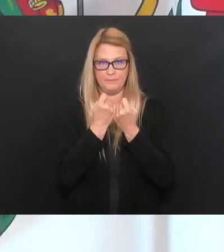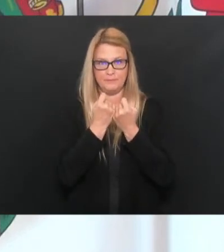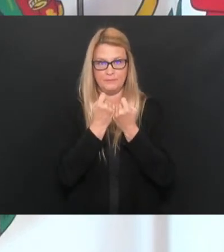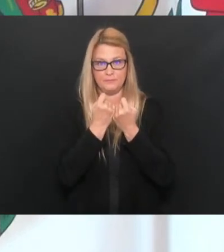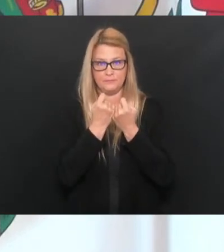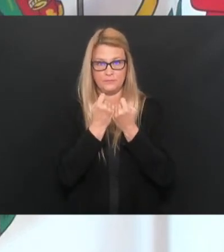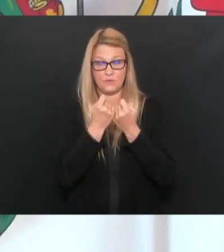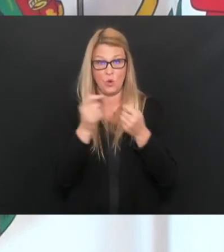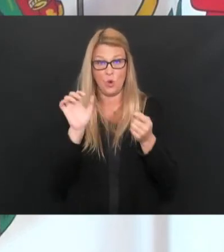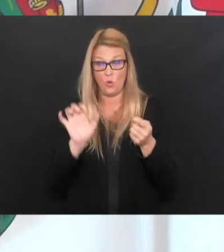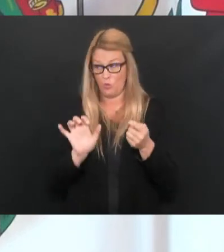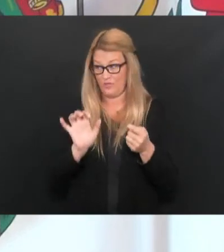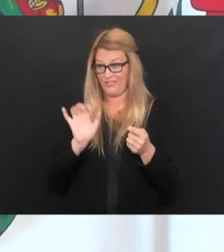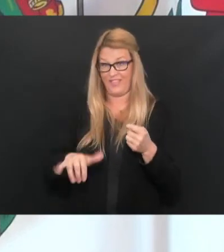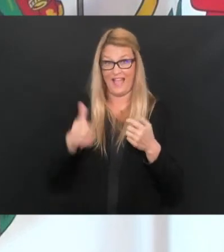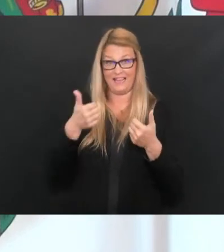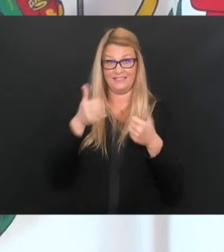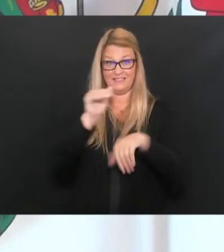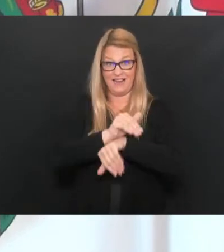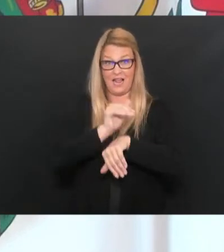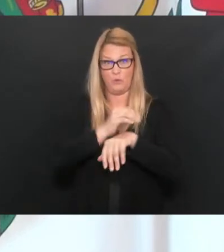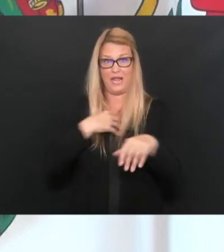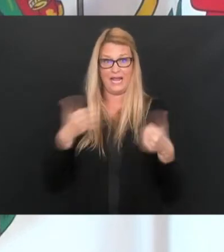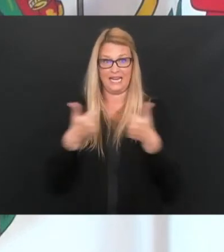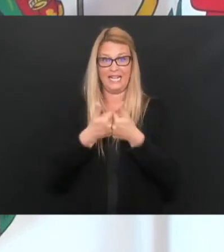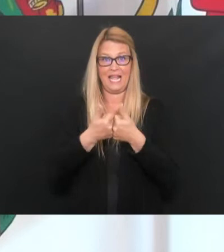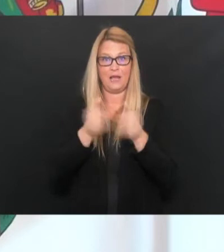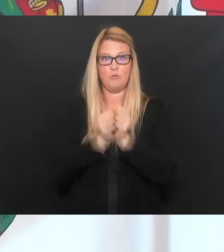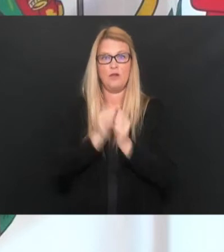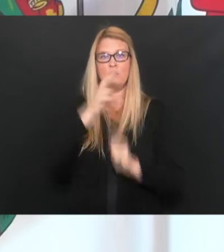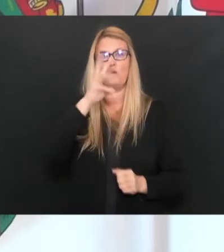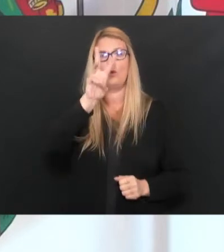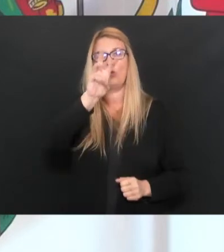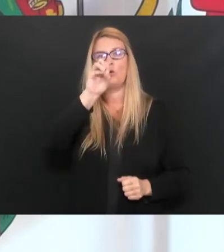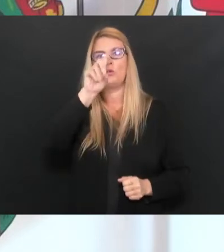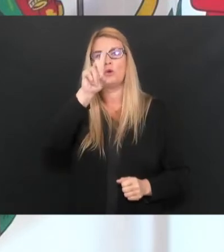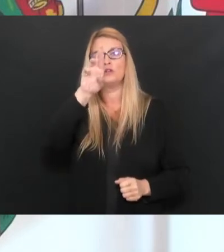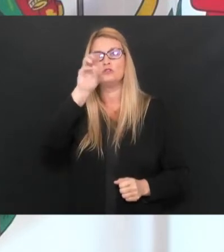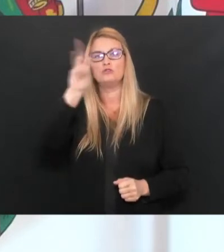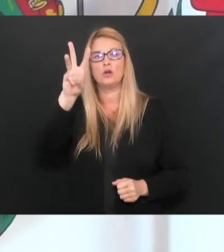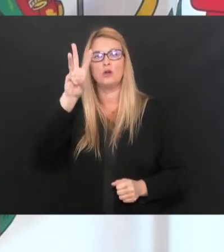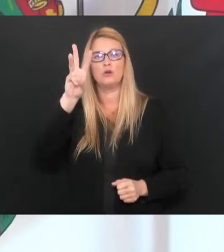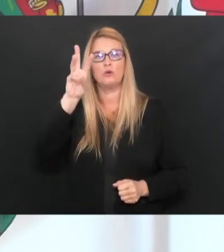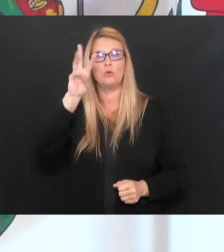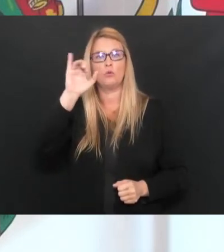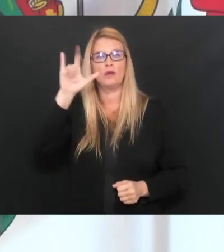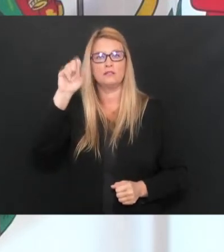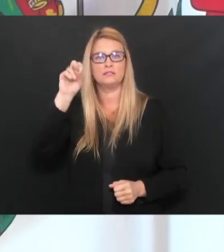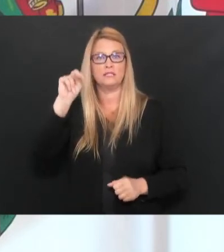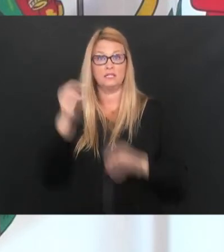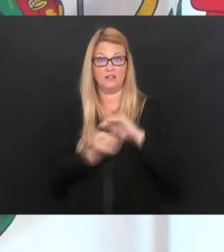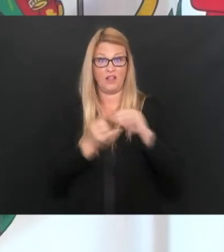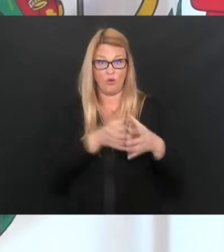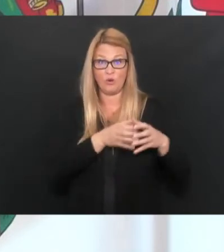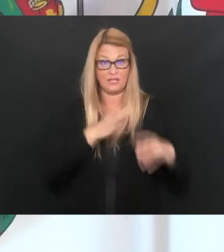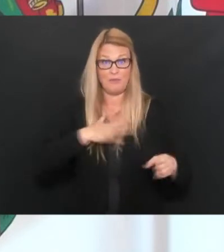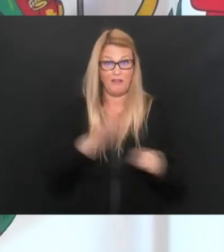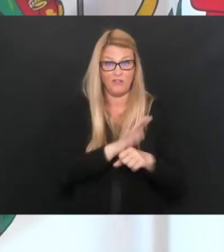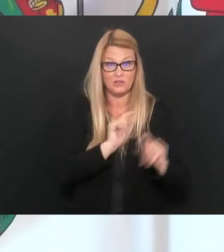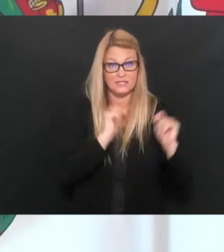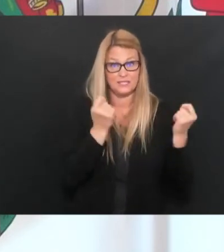We had a game that night with Woodrow Wilson. They quarantined my whole team. At the end of the